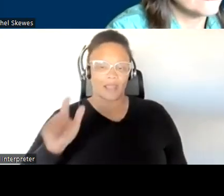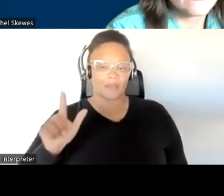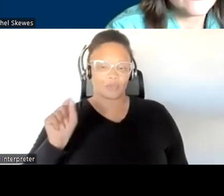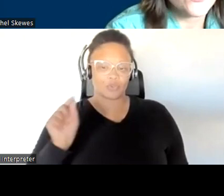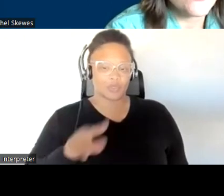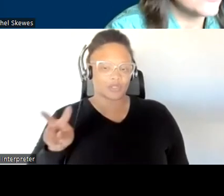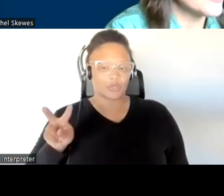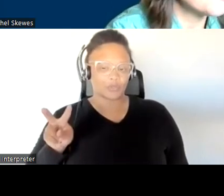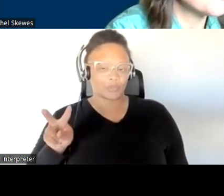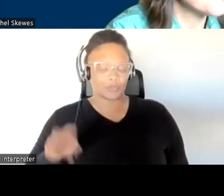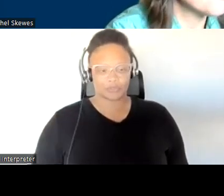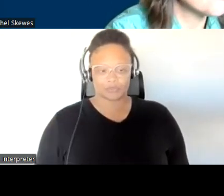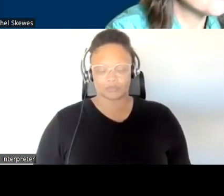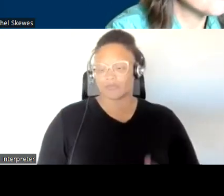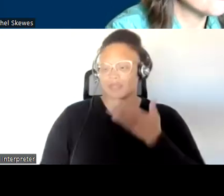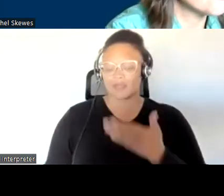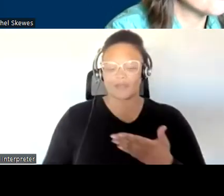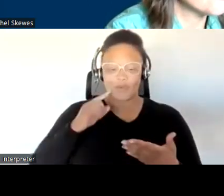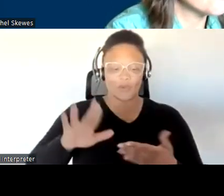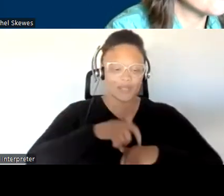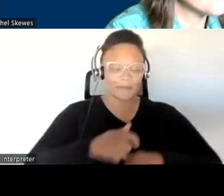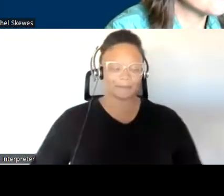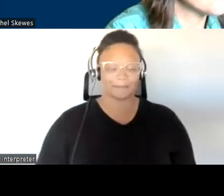time. You're welcome.